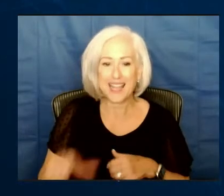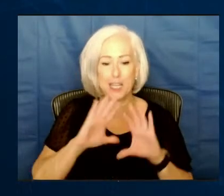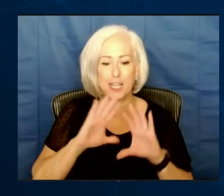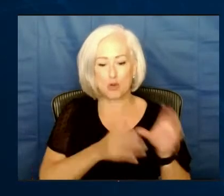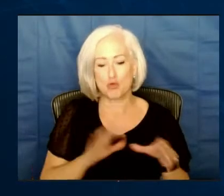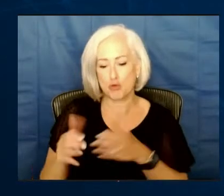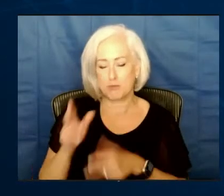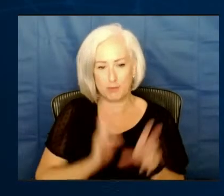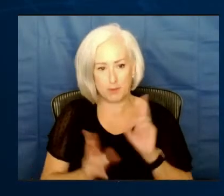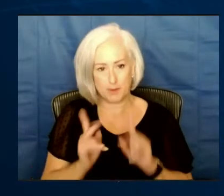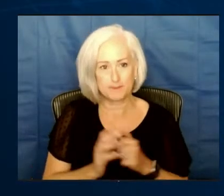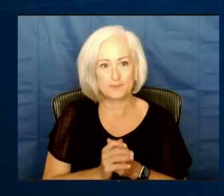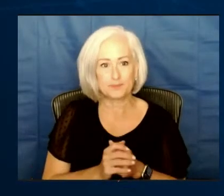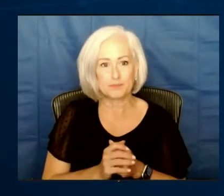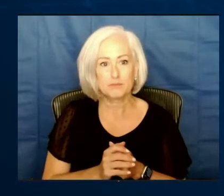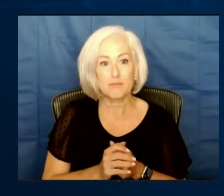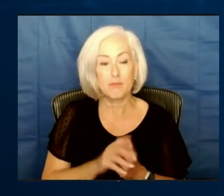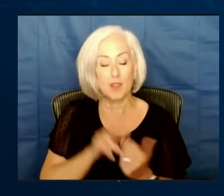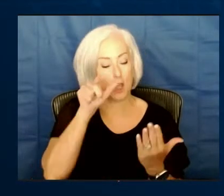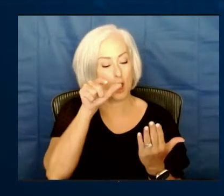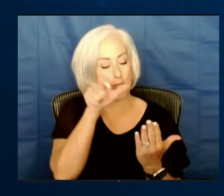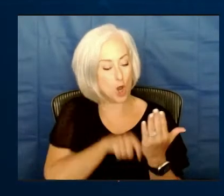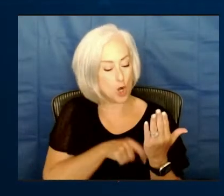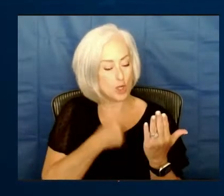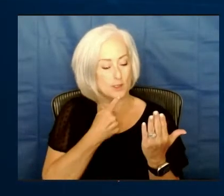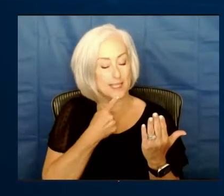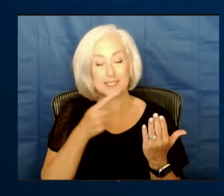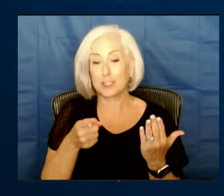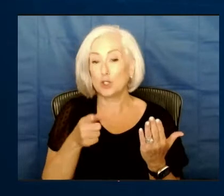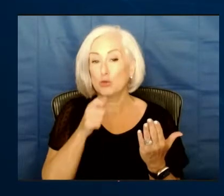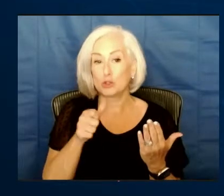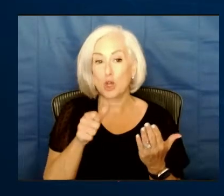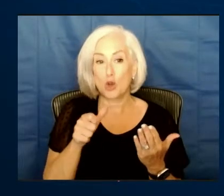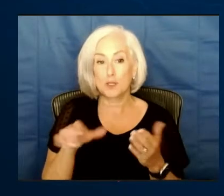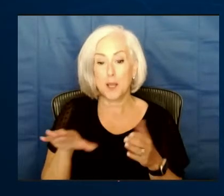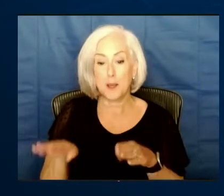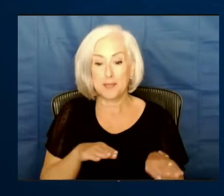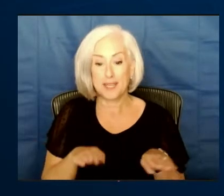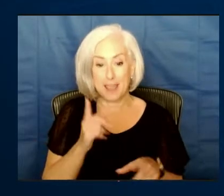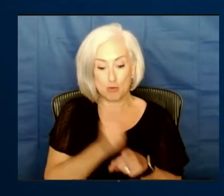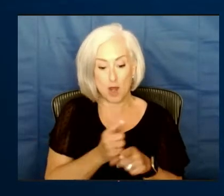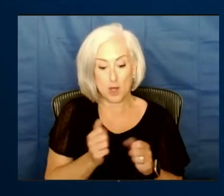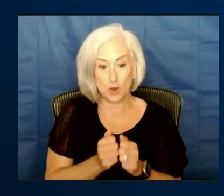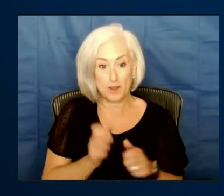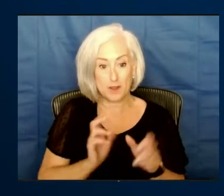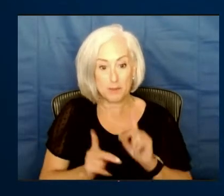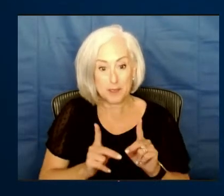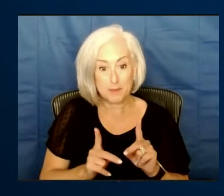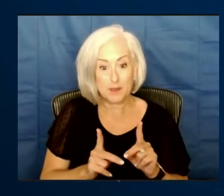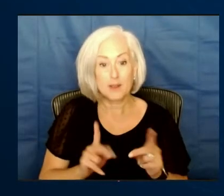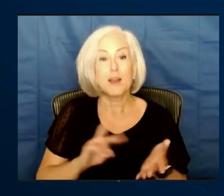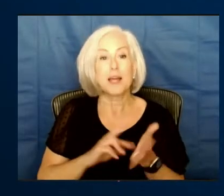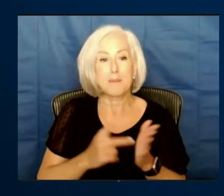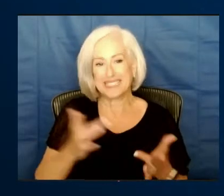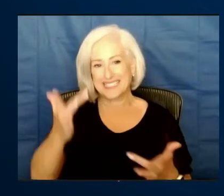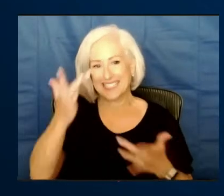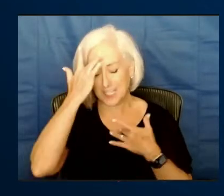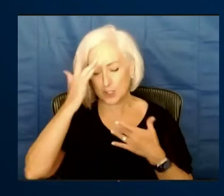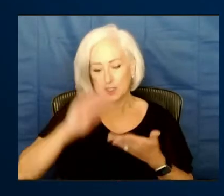how really when you don't treat people right, you compound the illness and you make the situation worse and